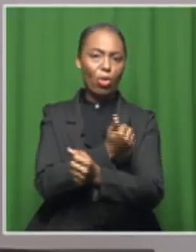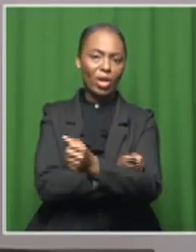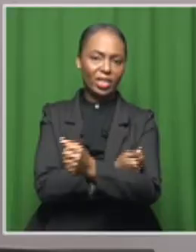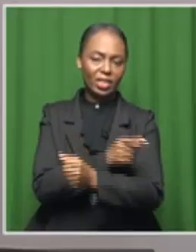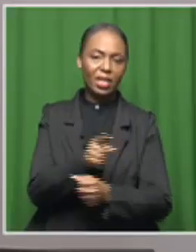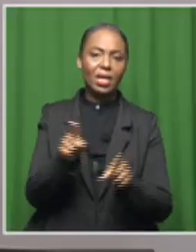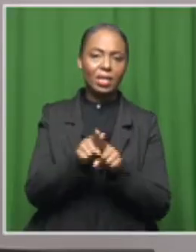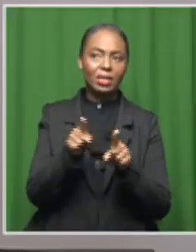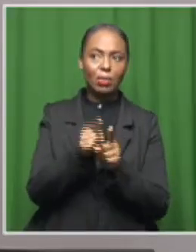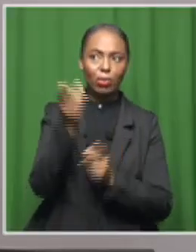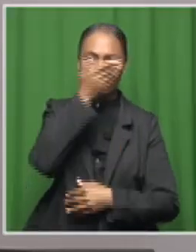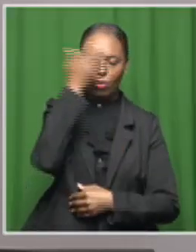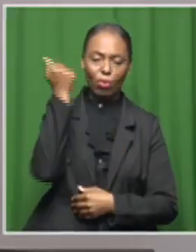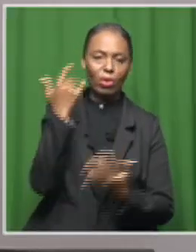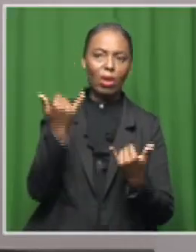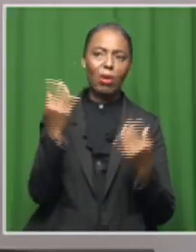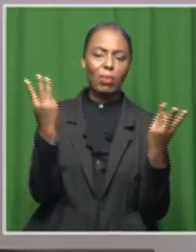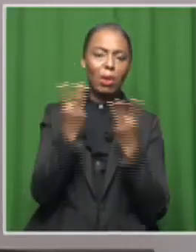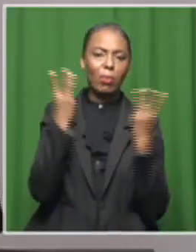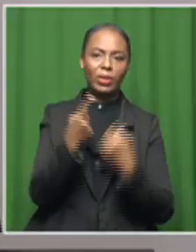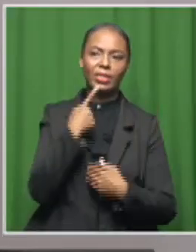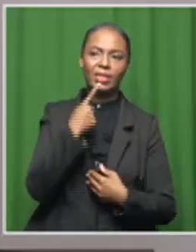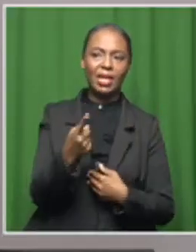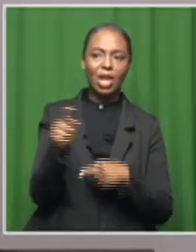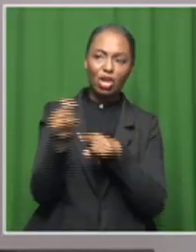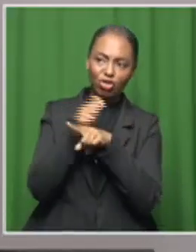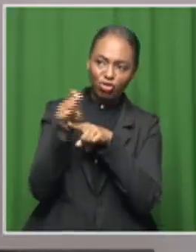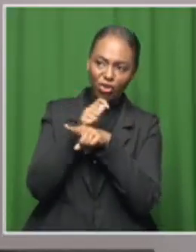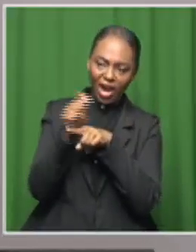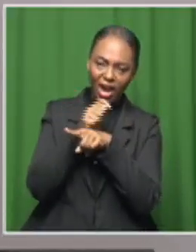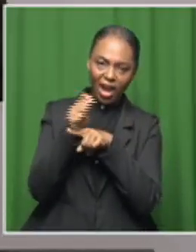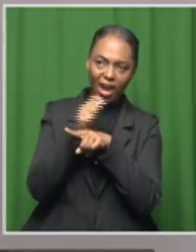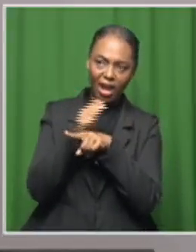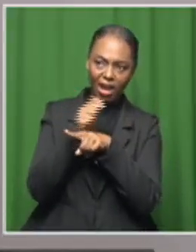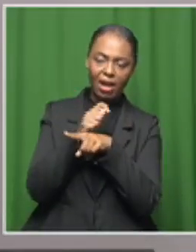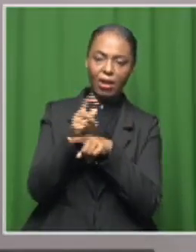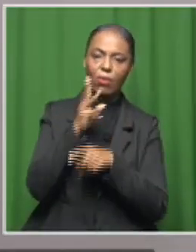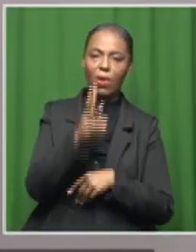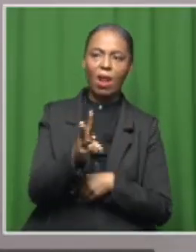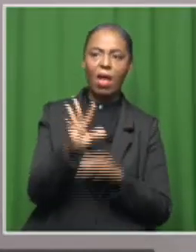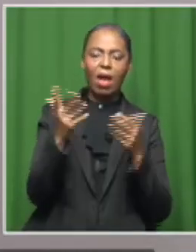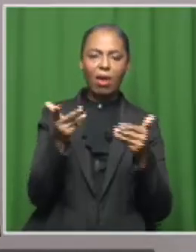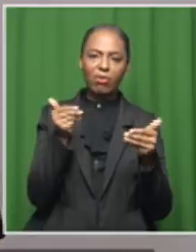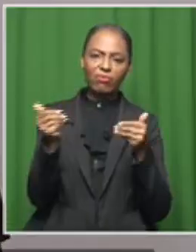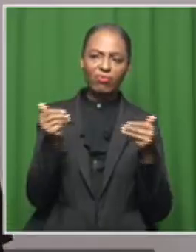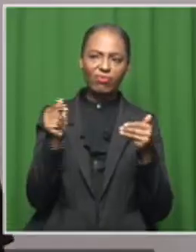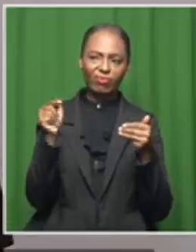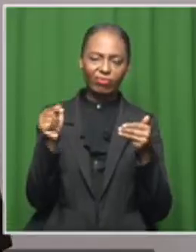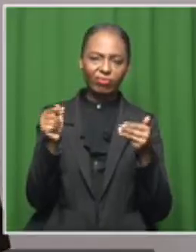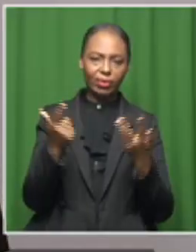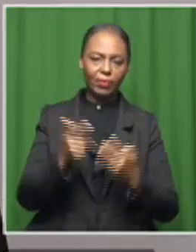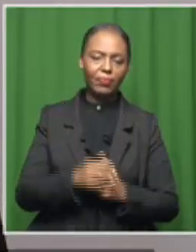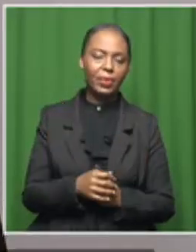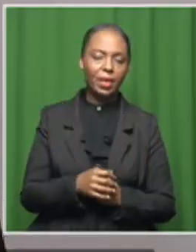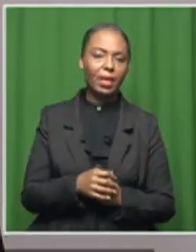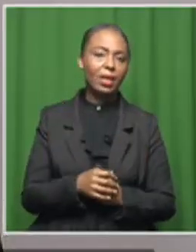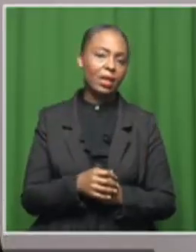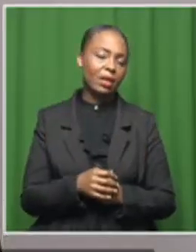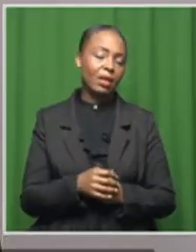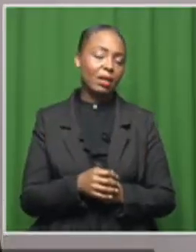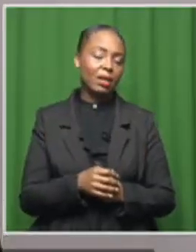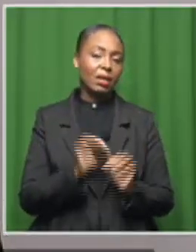know, the people who said they will train you. How did you navigate that particular space? It is murky works, like you